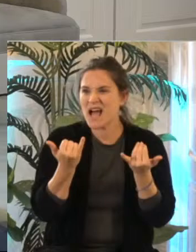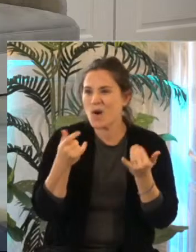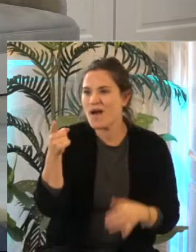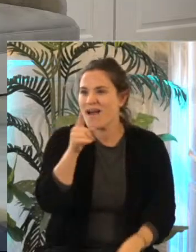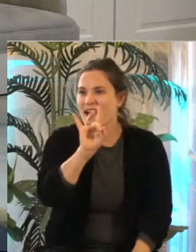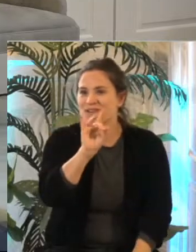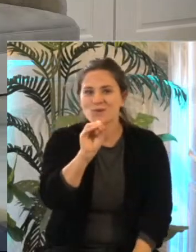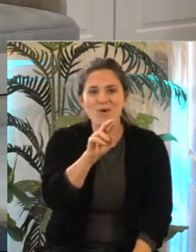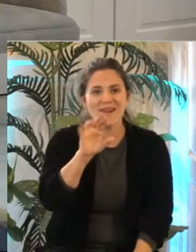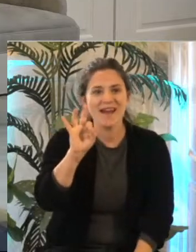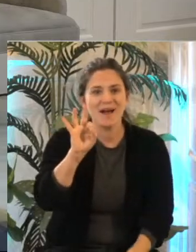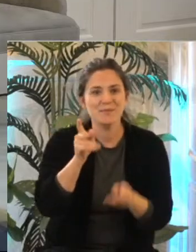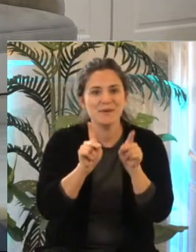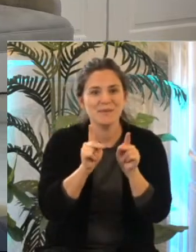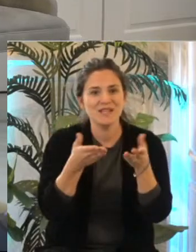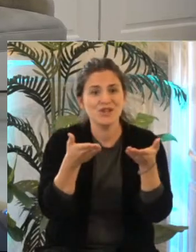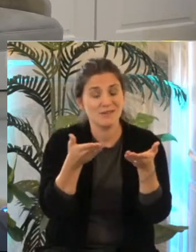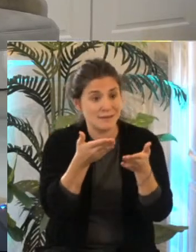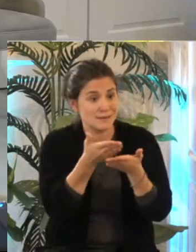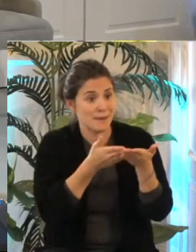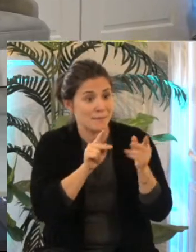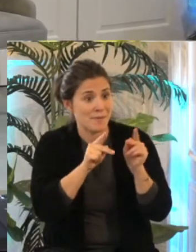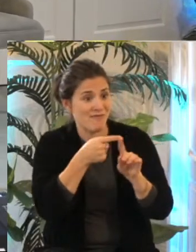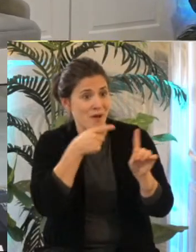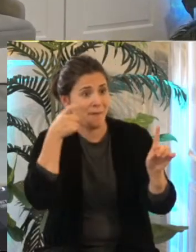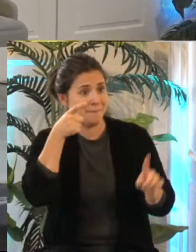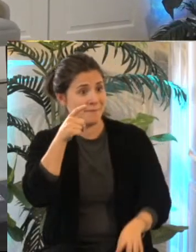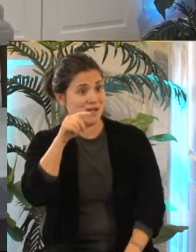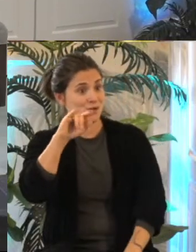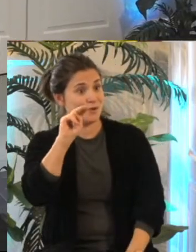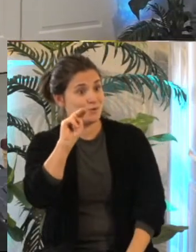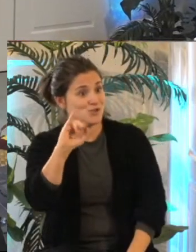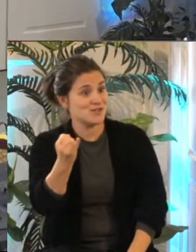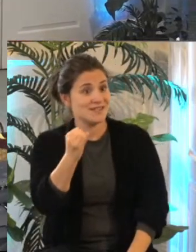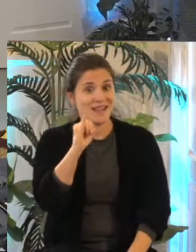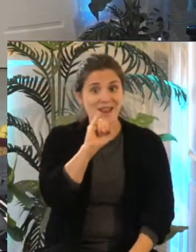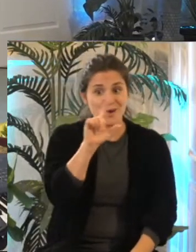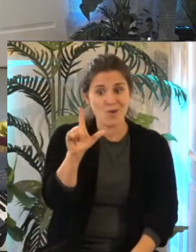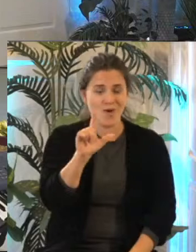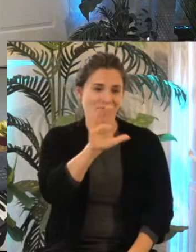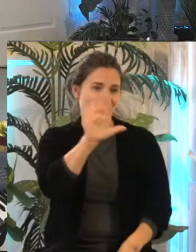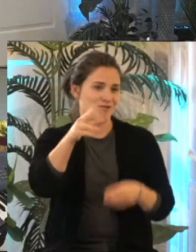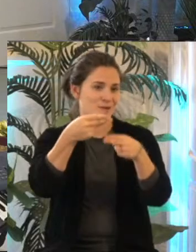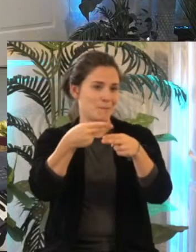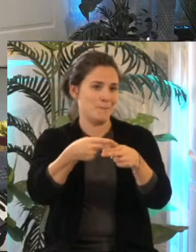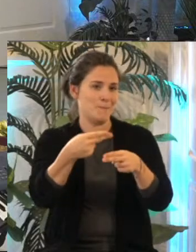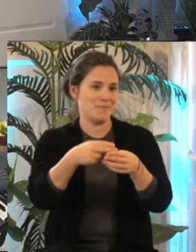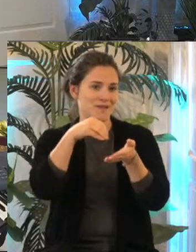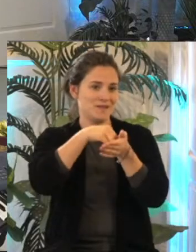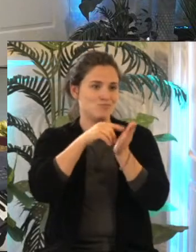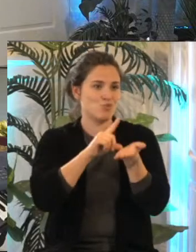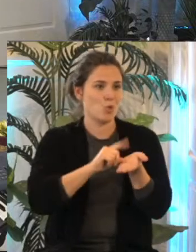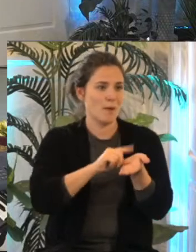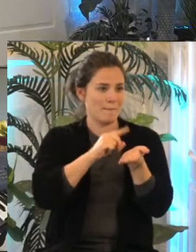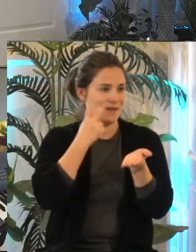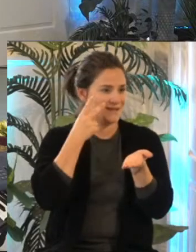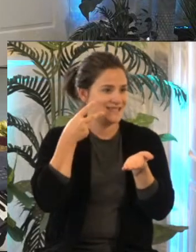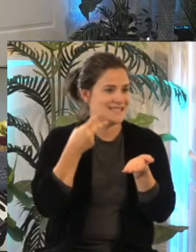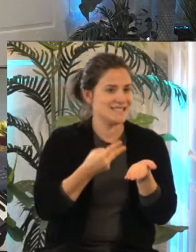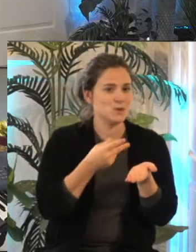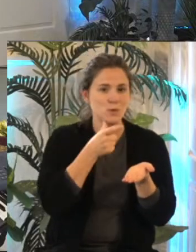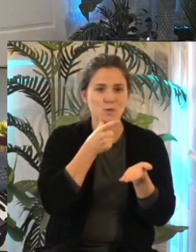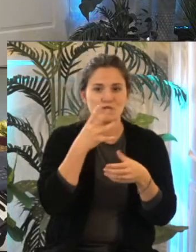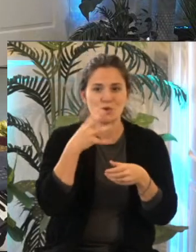we had folks online from New Jersey and Illinois and other places. All their names are in the program if you want to see who they are. But we use